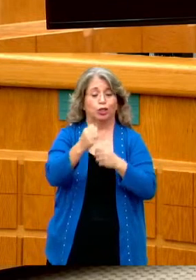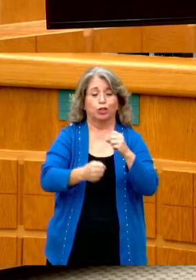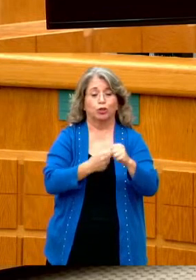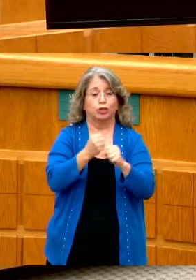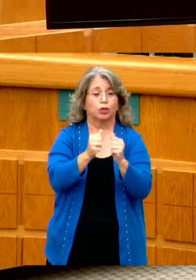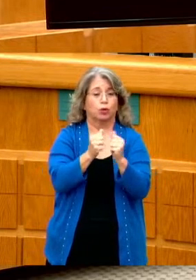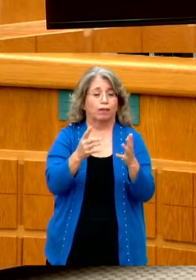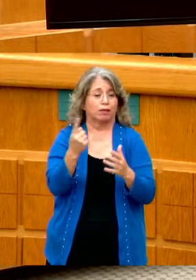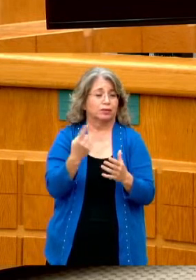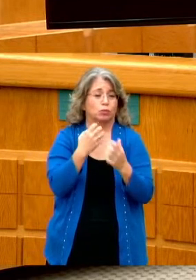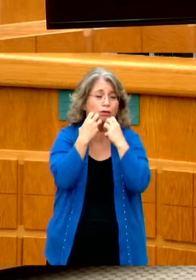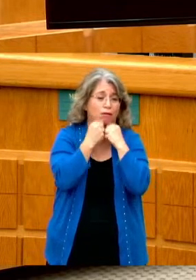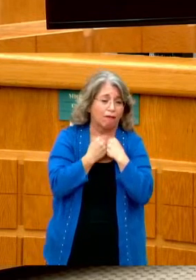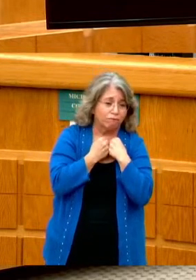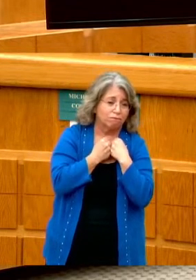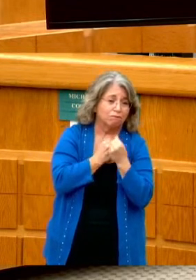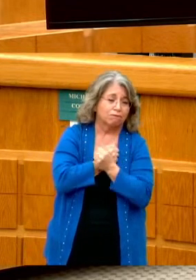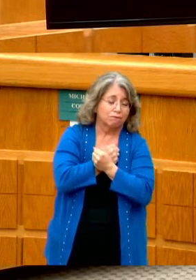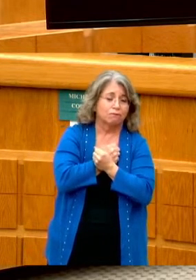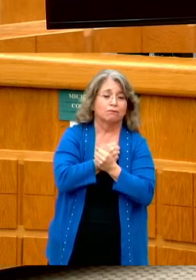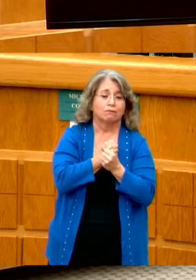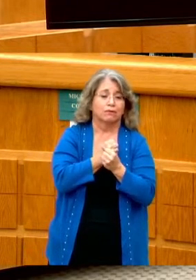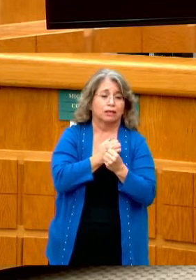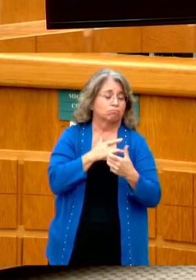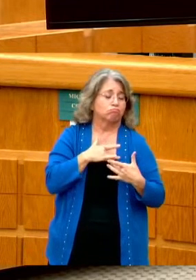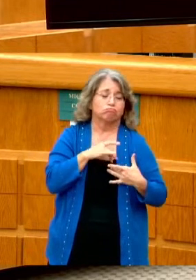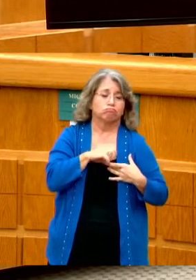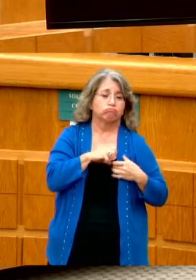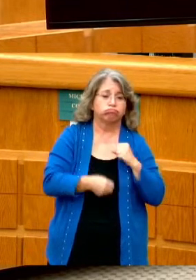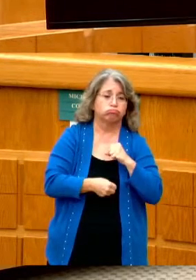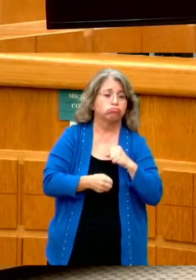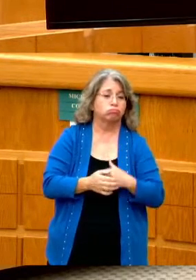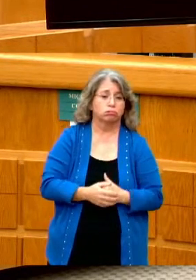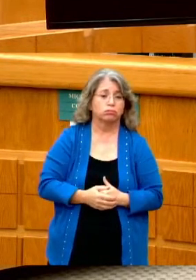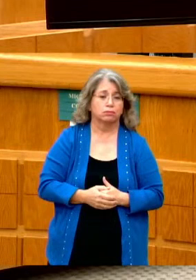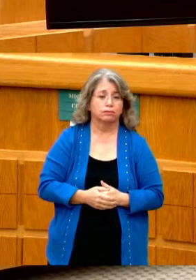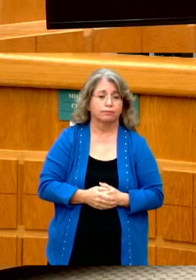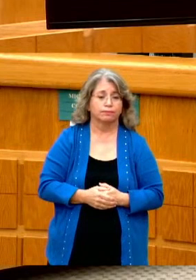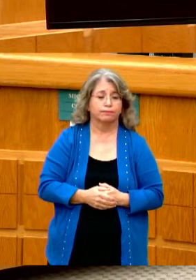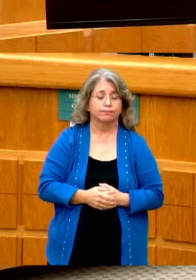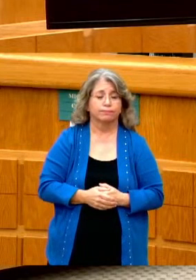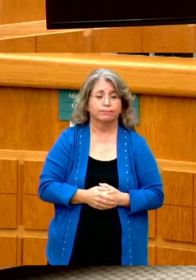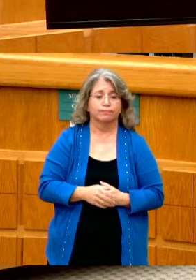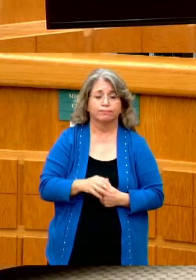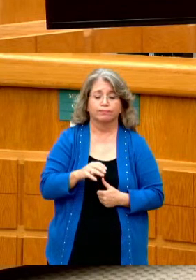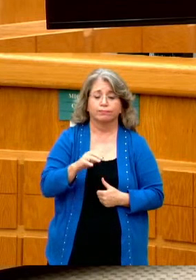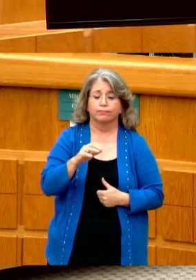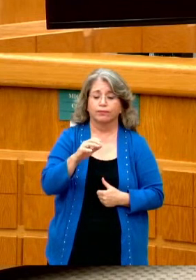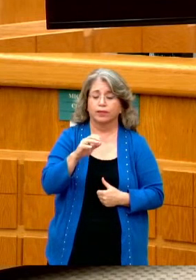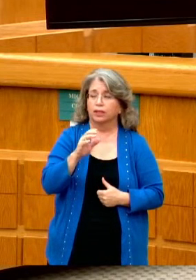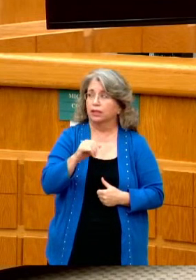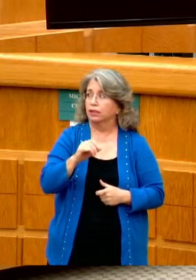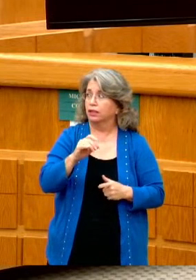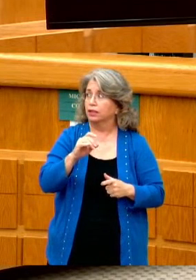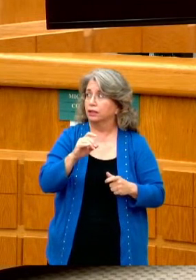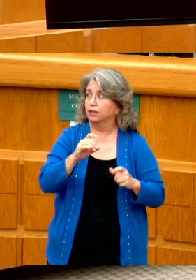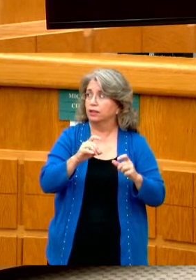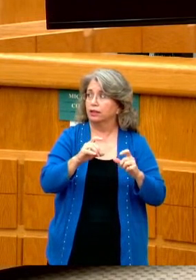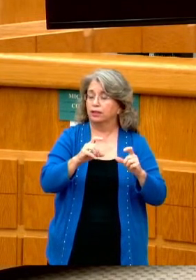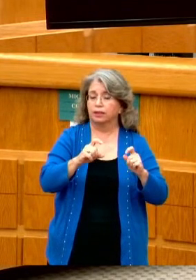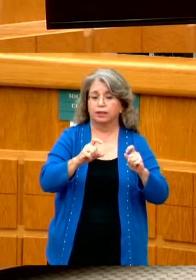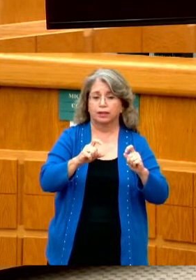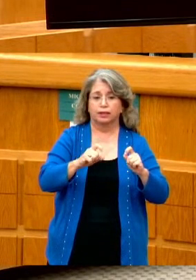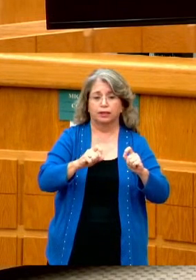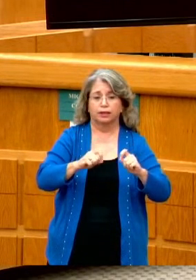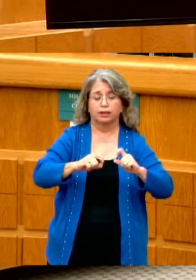just heartbreaking. Next slide, please. And these are actually the number of deaths per